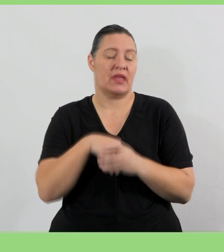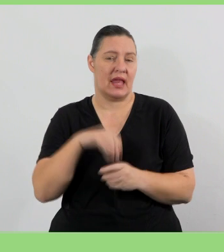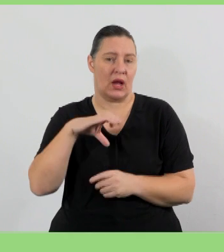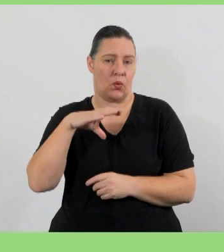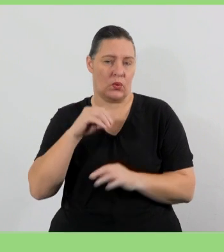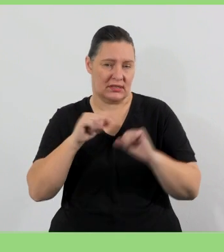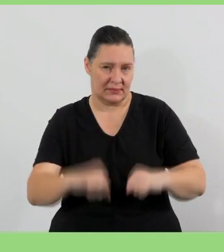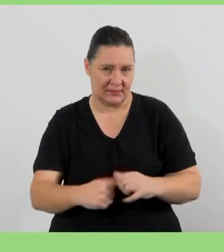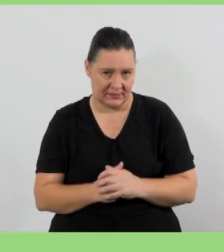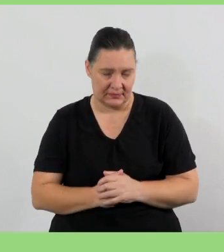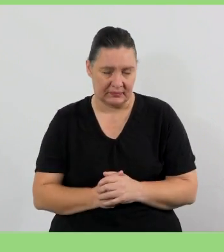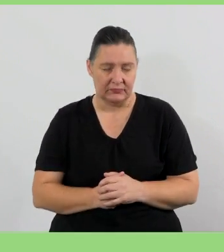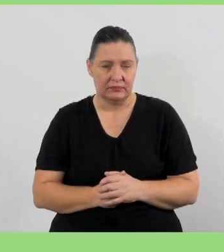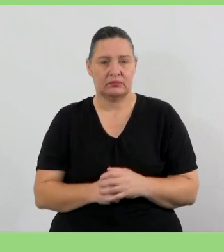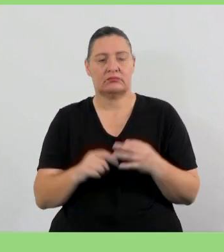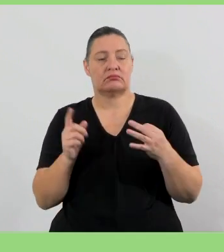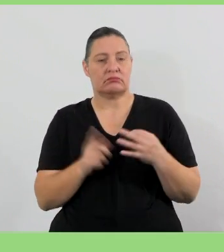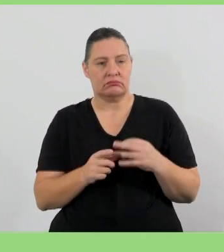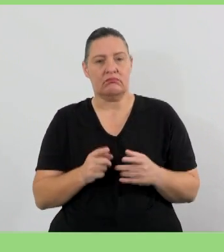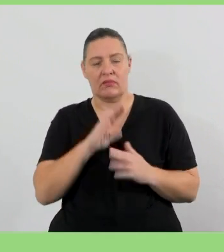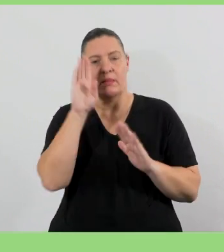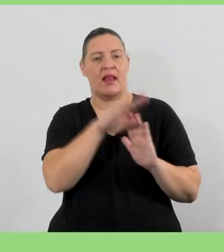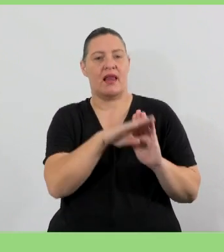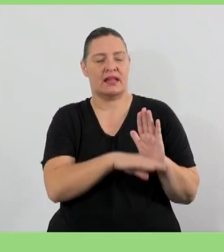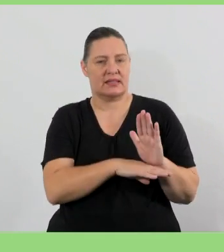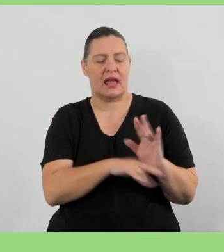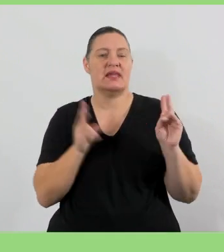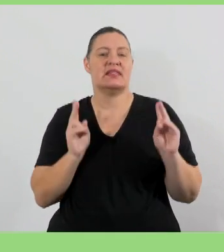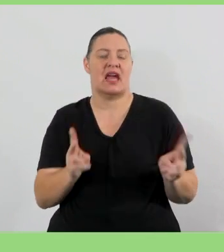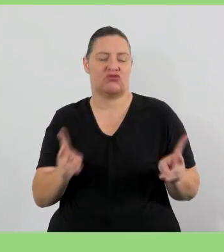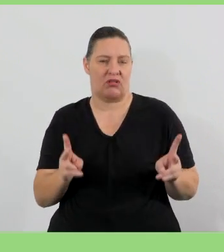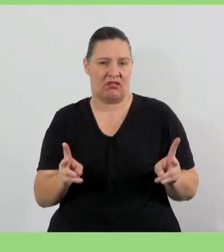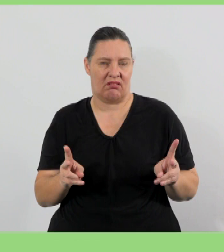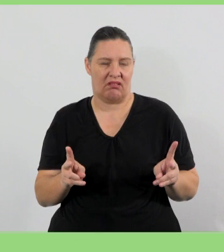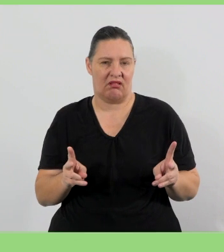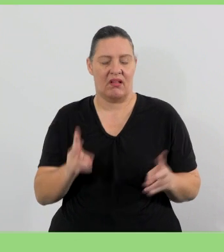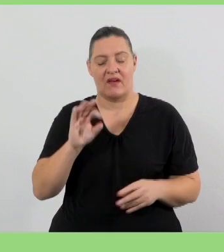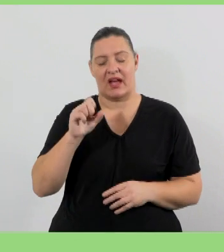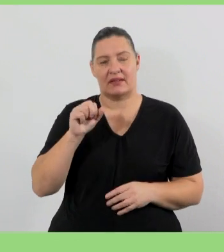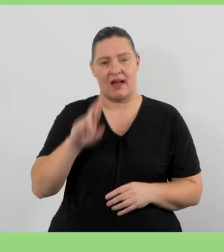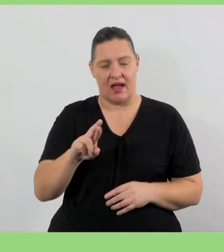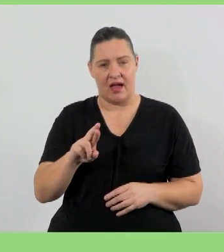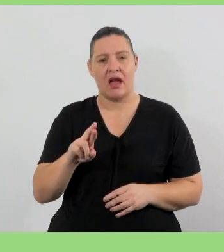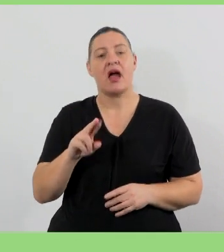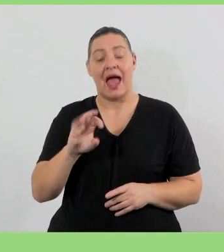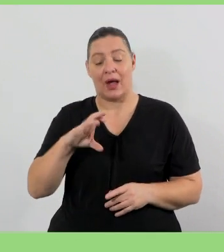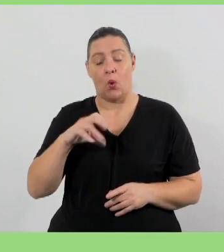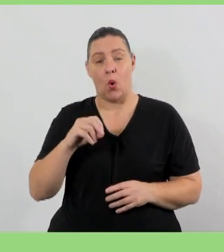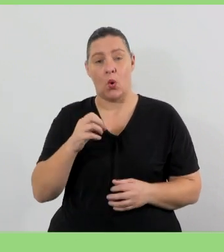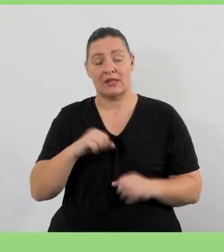the ecosystem. Then you should be able to list the natural factors that disturb the balance in